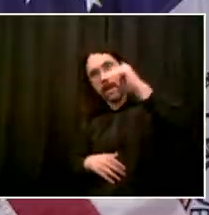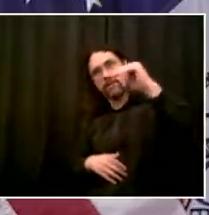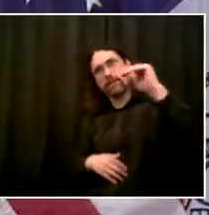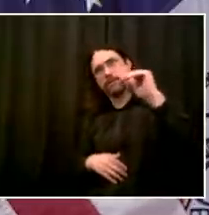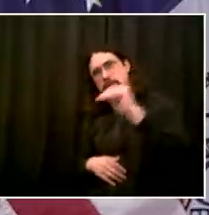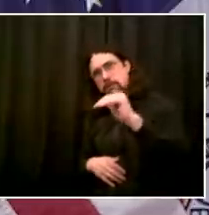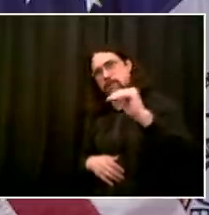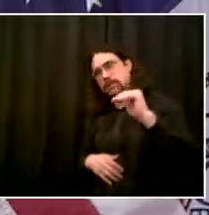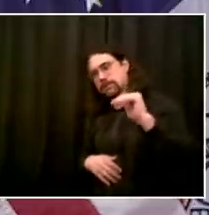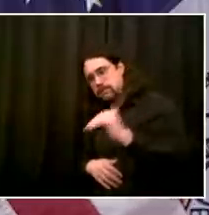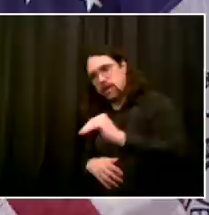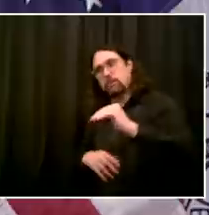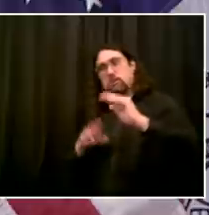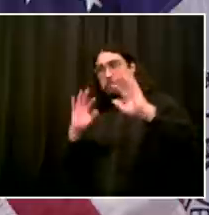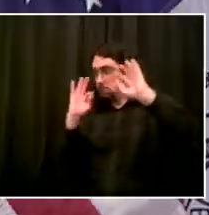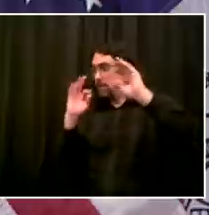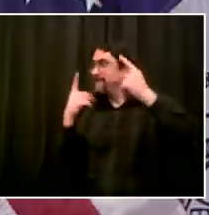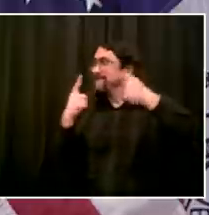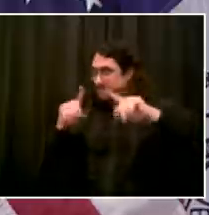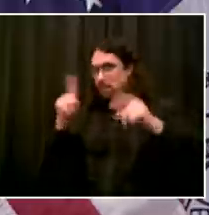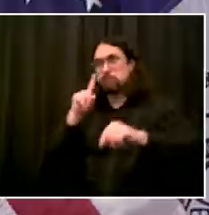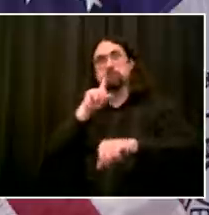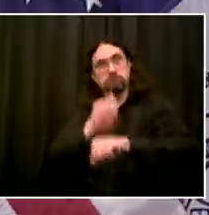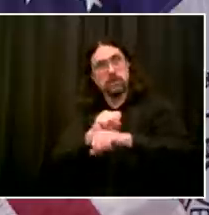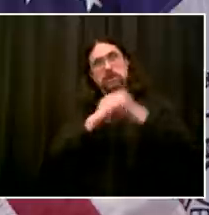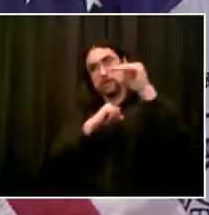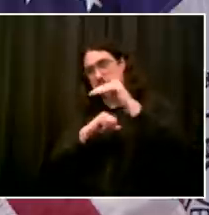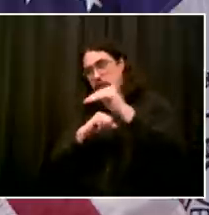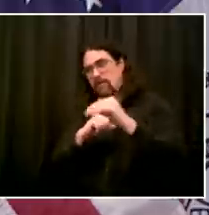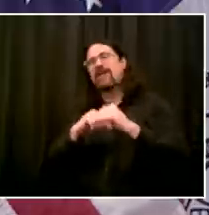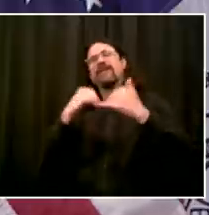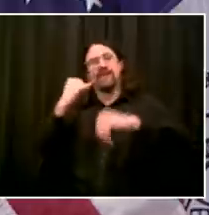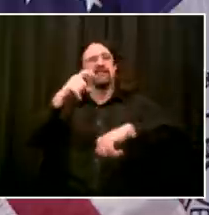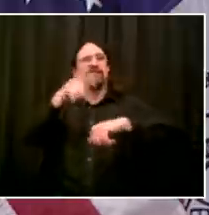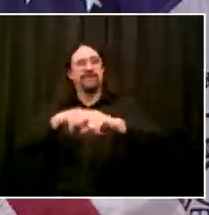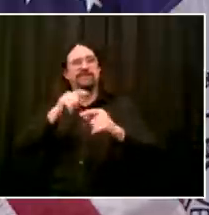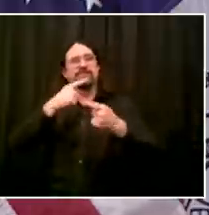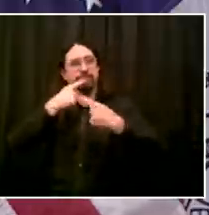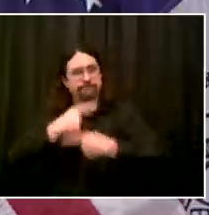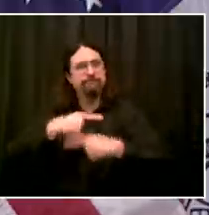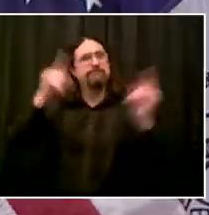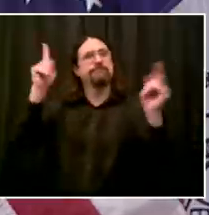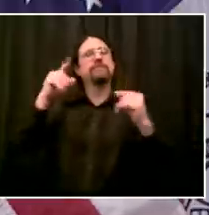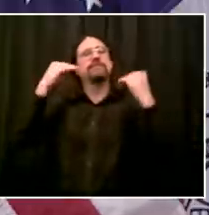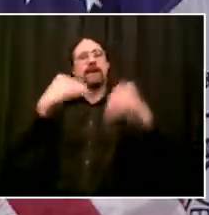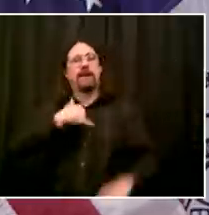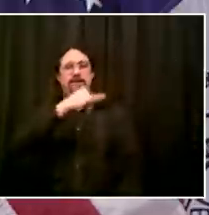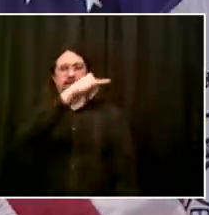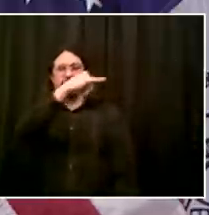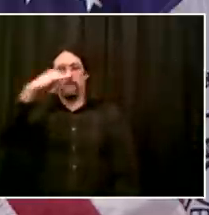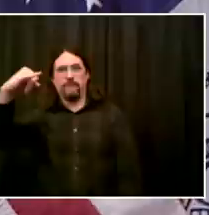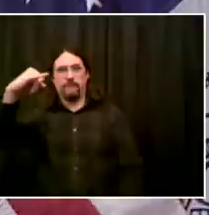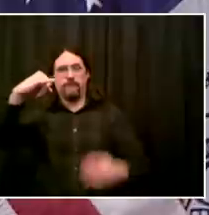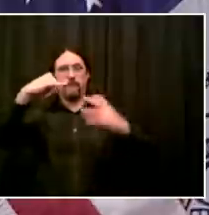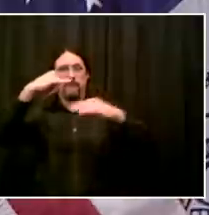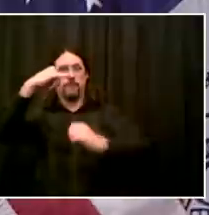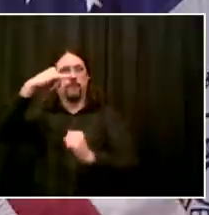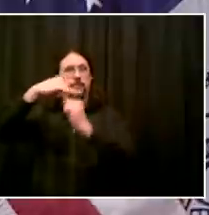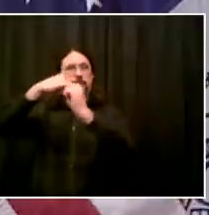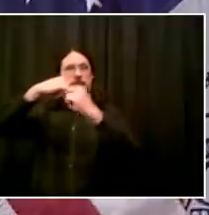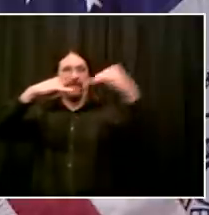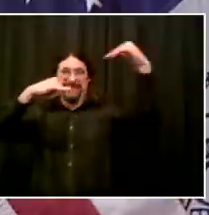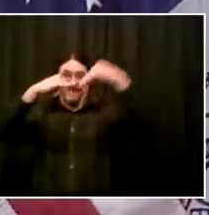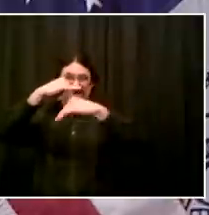direction. But it's a very high bar, unquestionably. So we said 10 to 14 days all moving in the same direction. But we